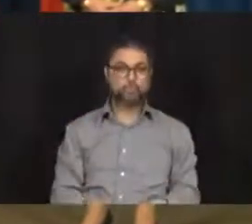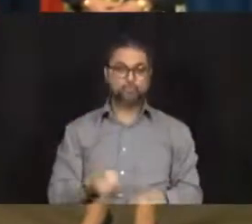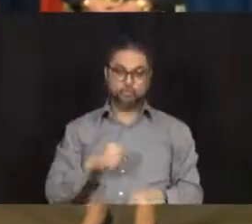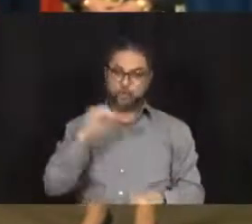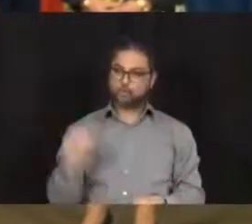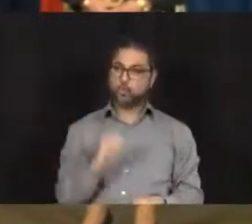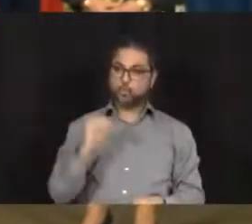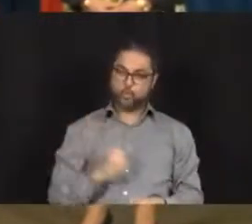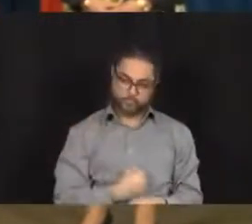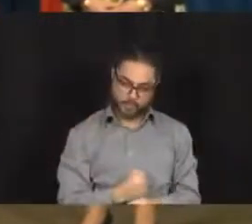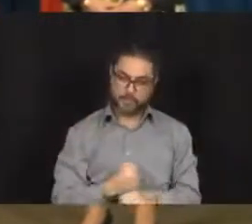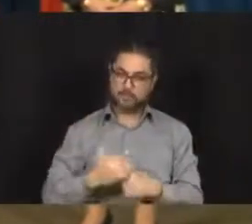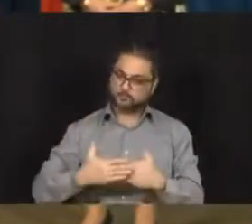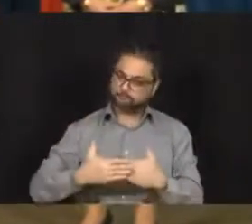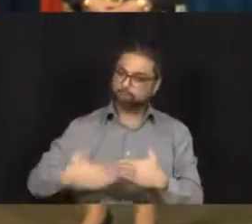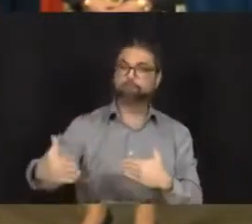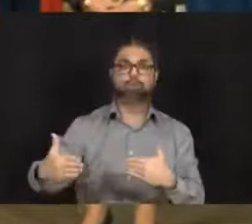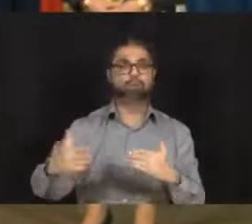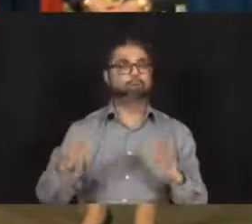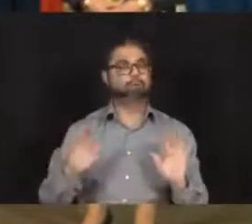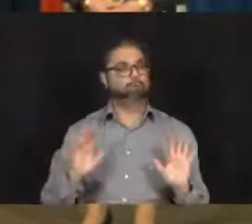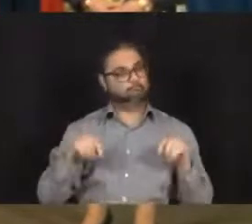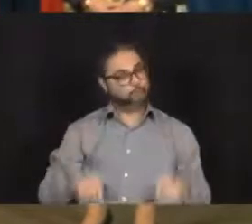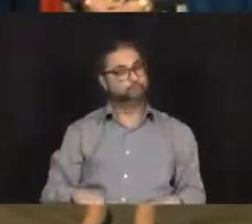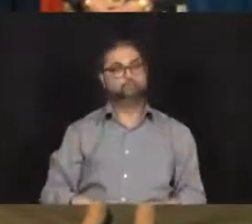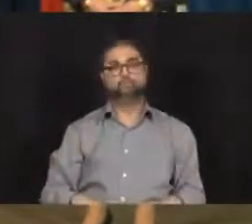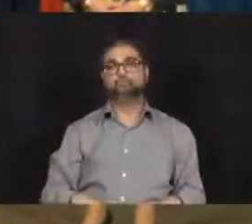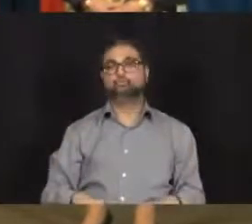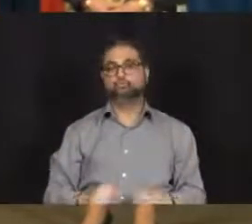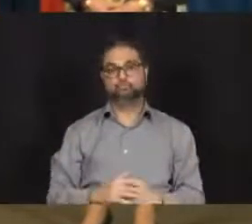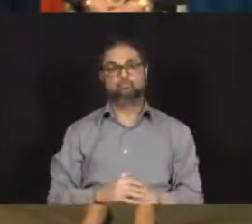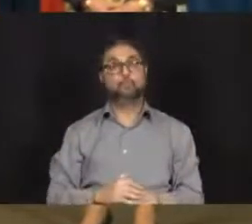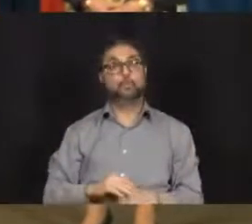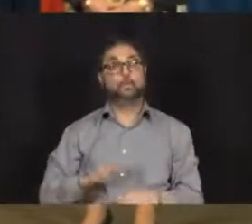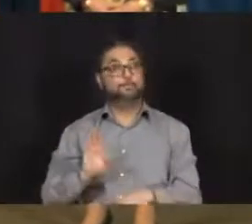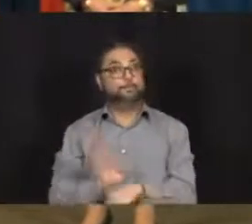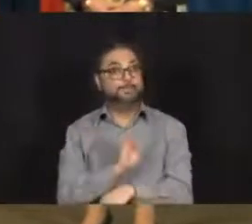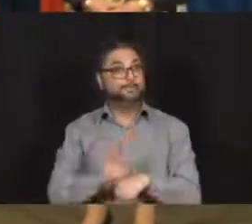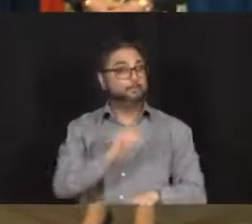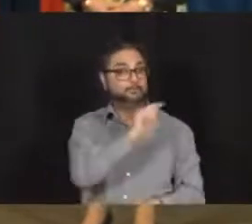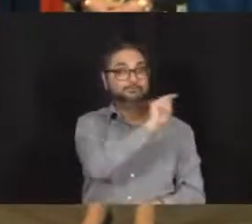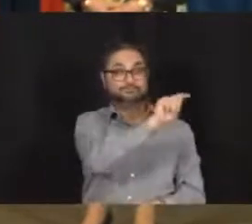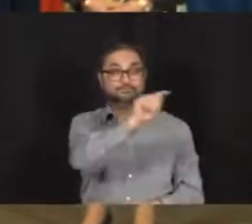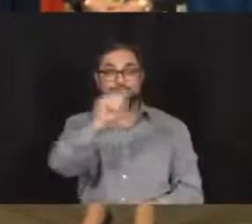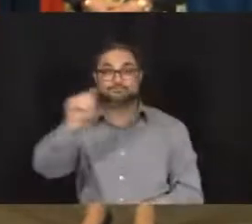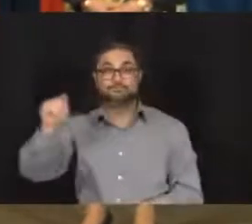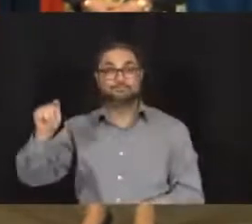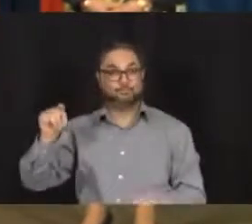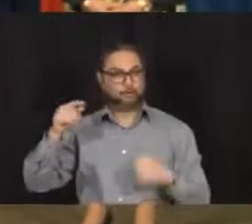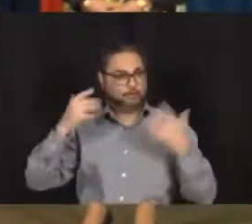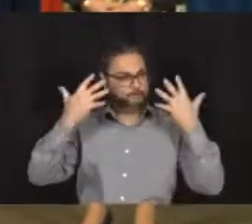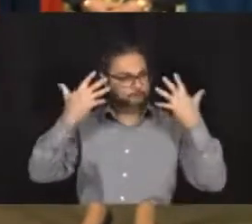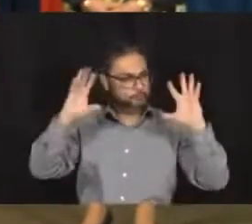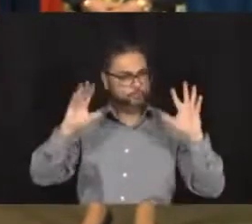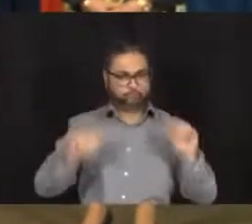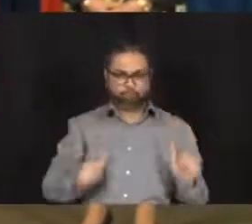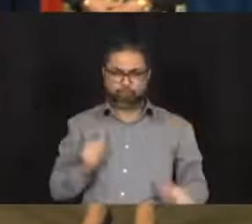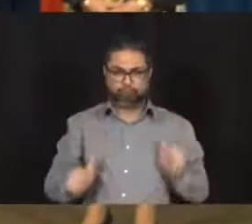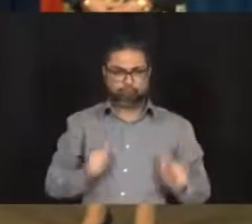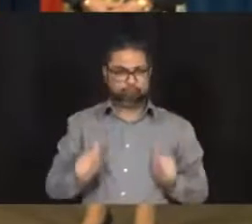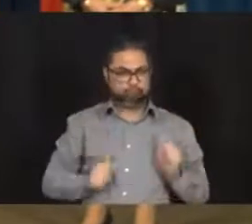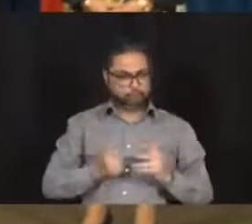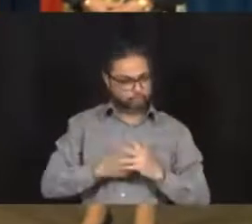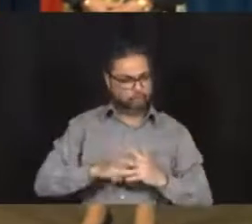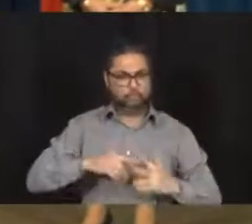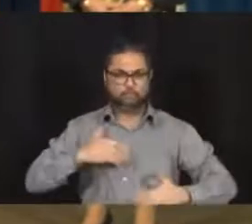forward. The business community have really ramped up. At least we have our own standards here in Canada and Health Canada